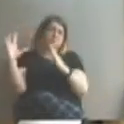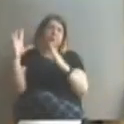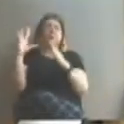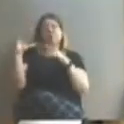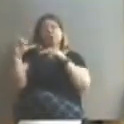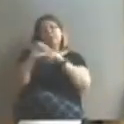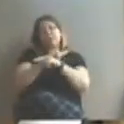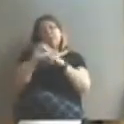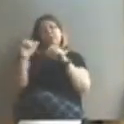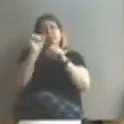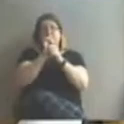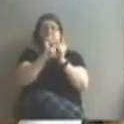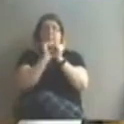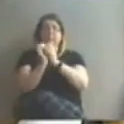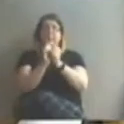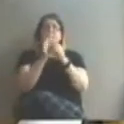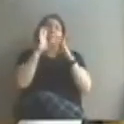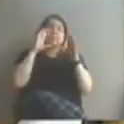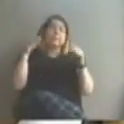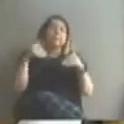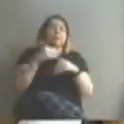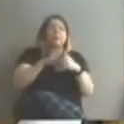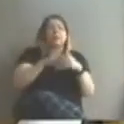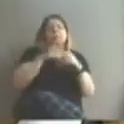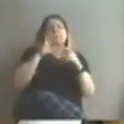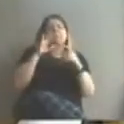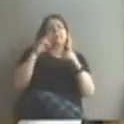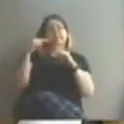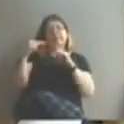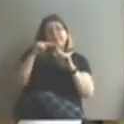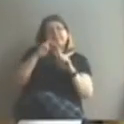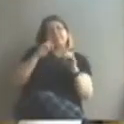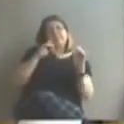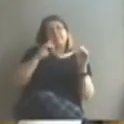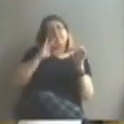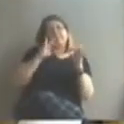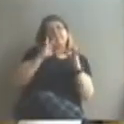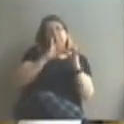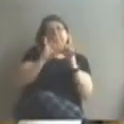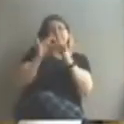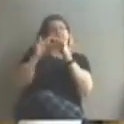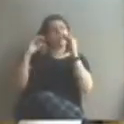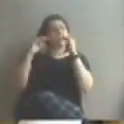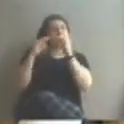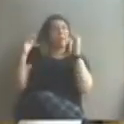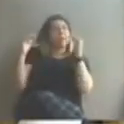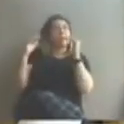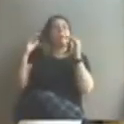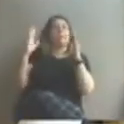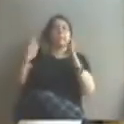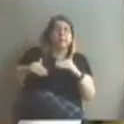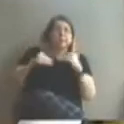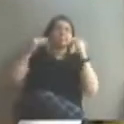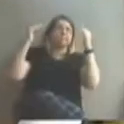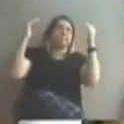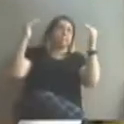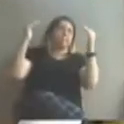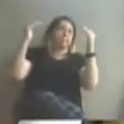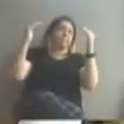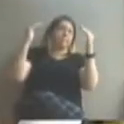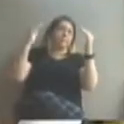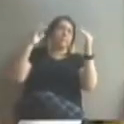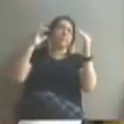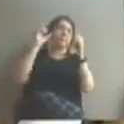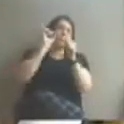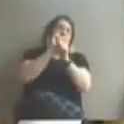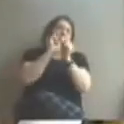work together, to focus on the lens of equity, for cultural competency, to help take the work to the next level, but for them to